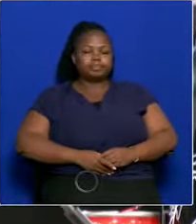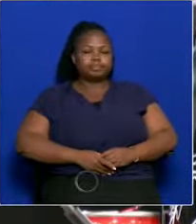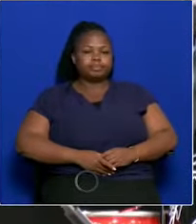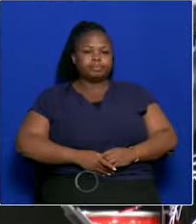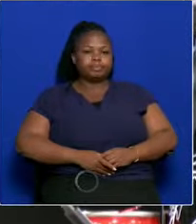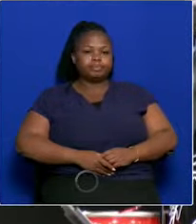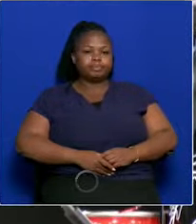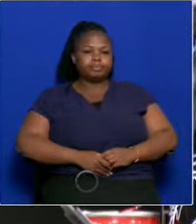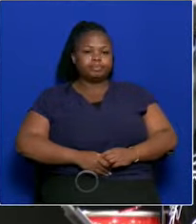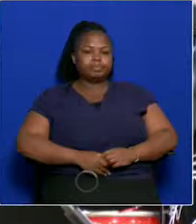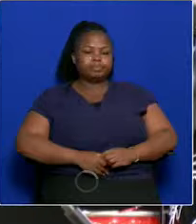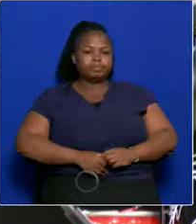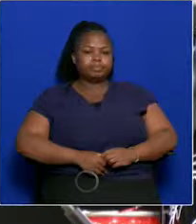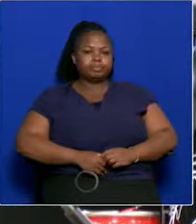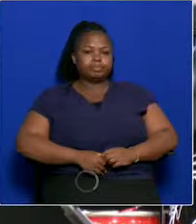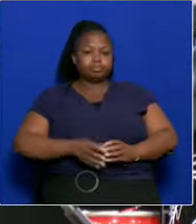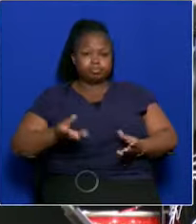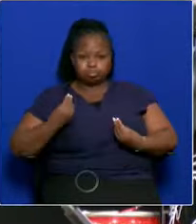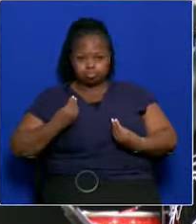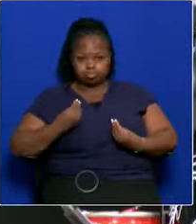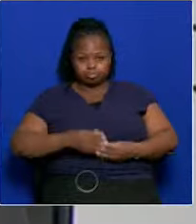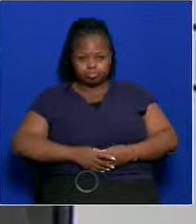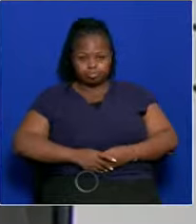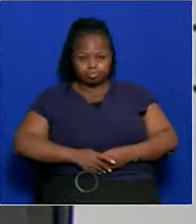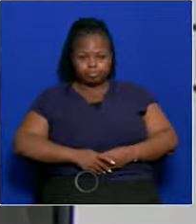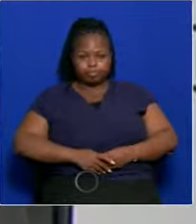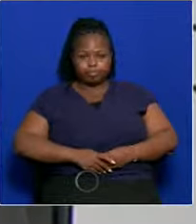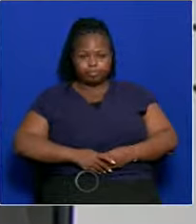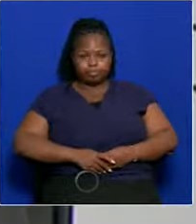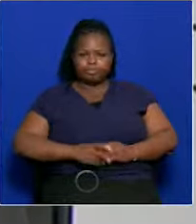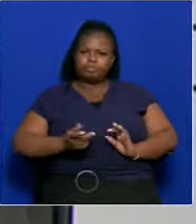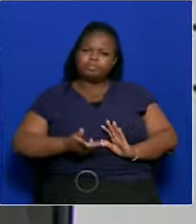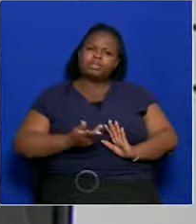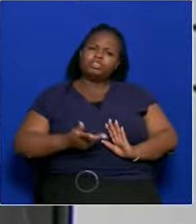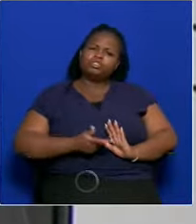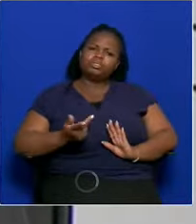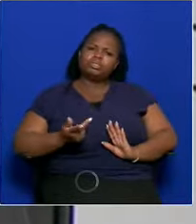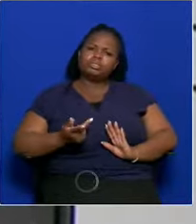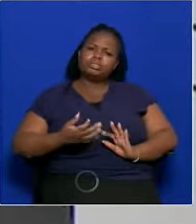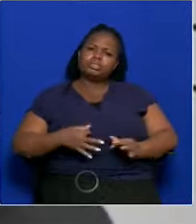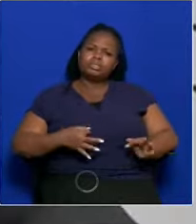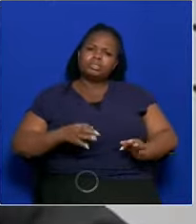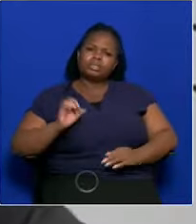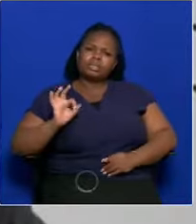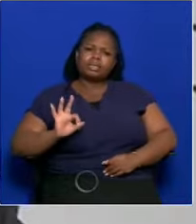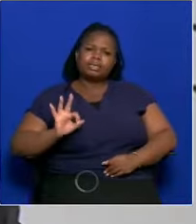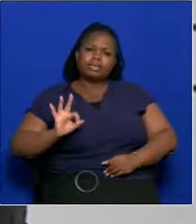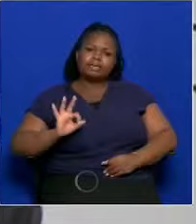Are you? Sorry, page? Page 351.